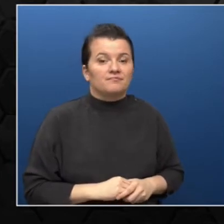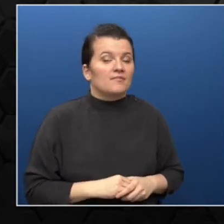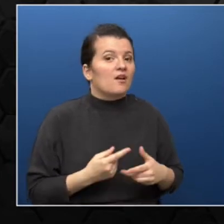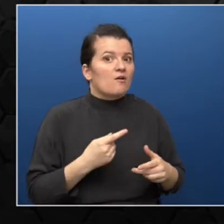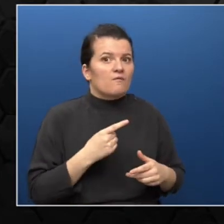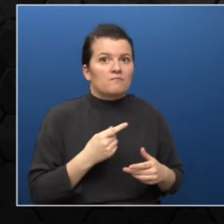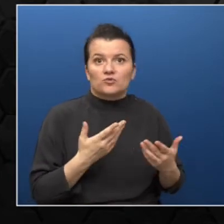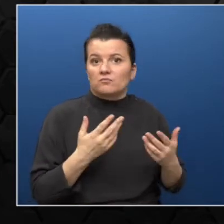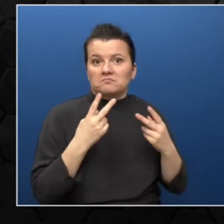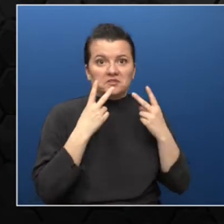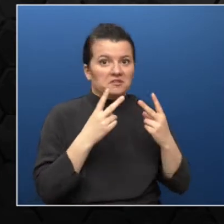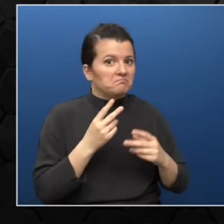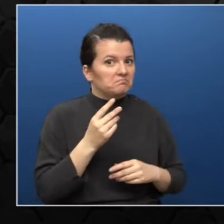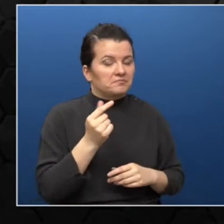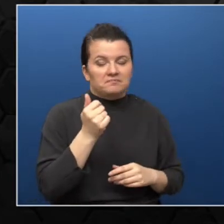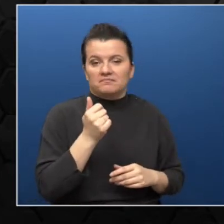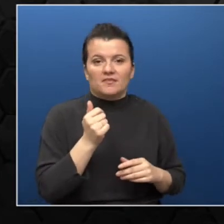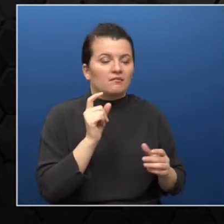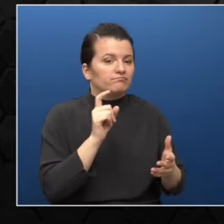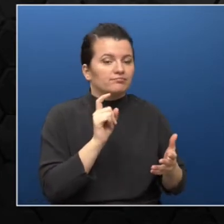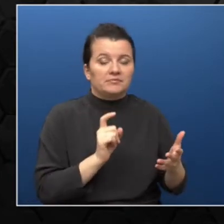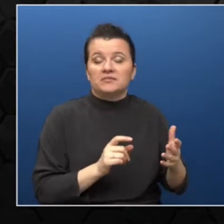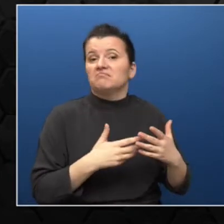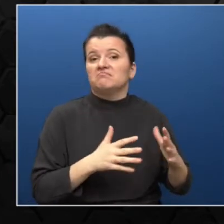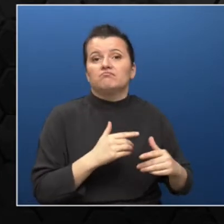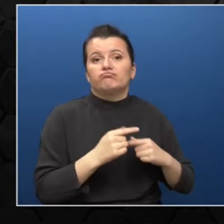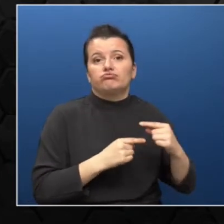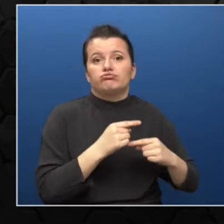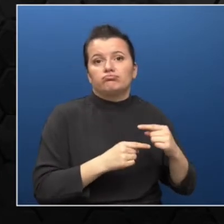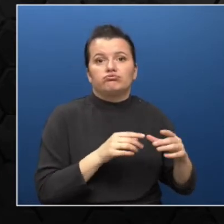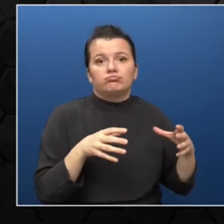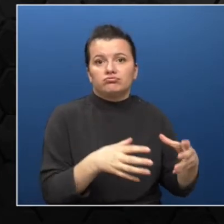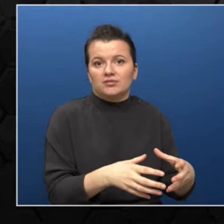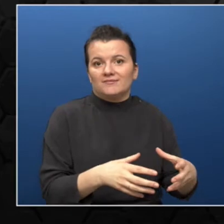quickly and want to get to a first prototype.